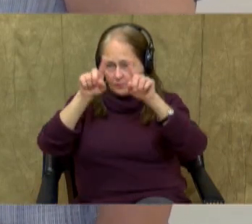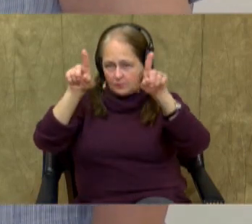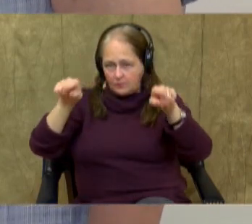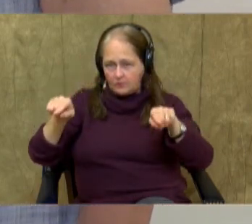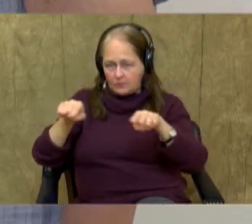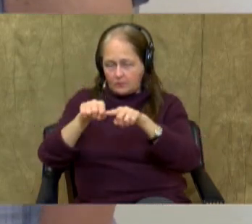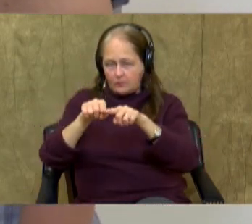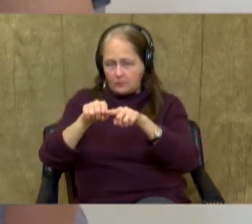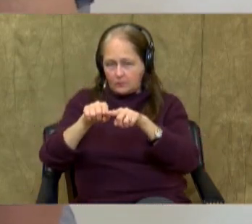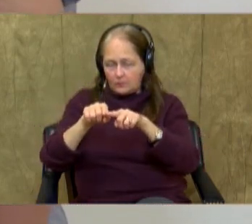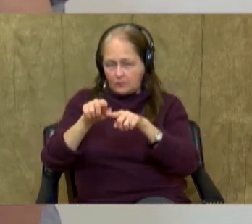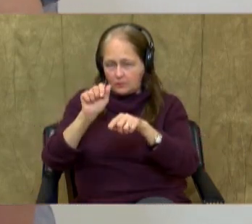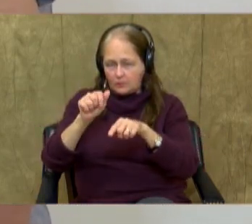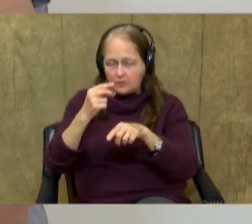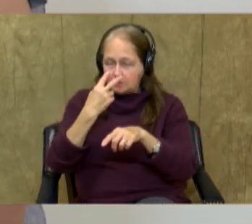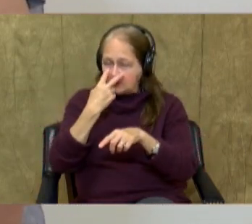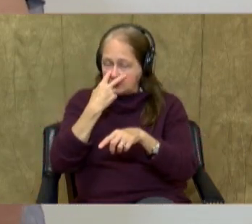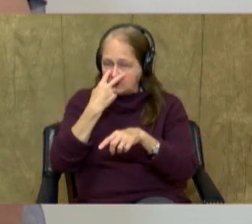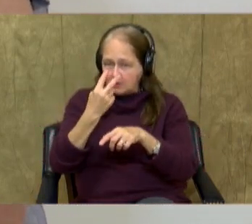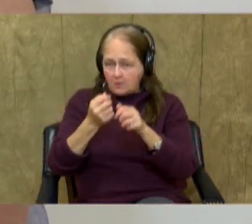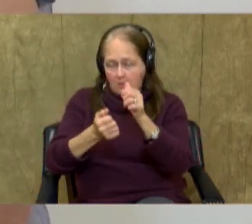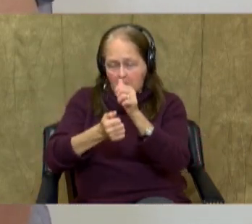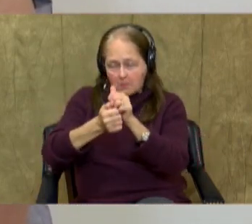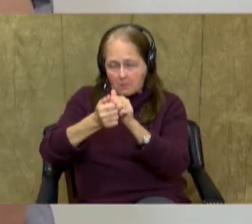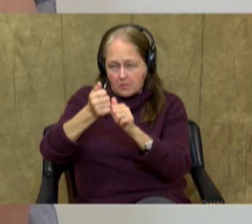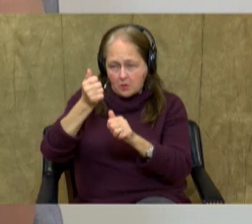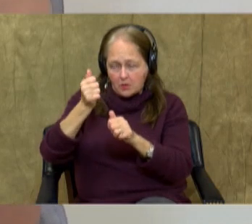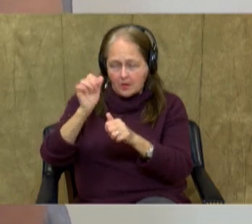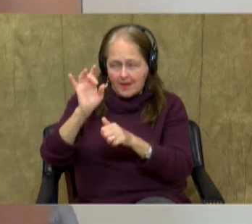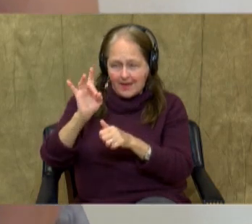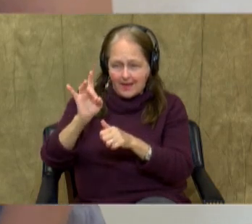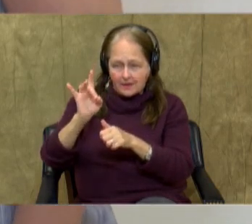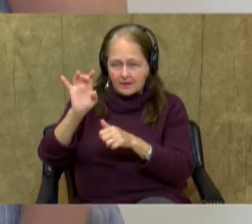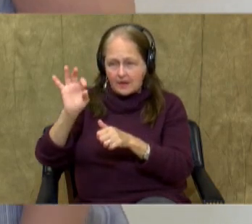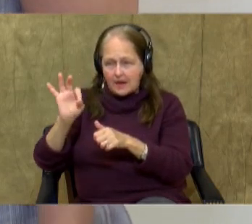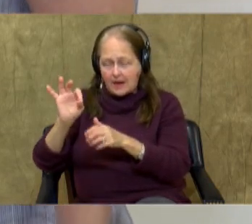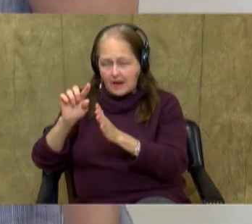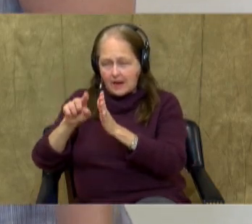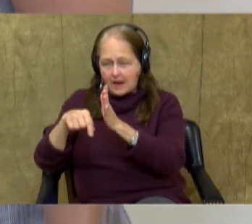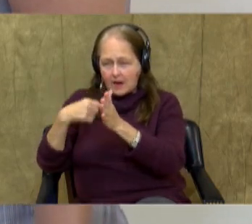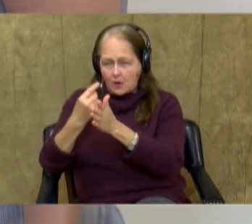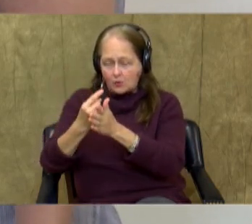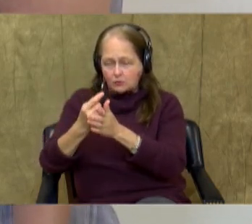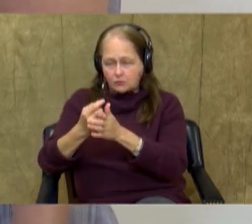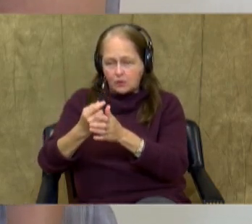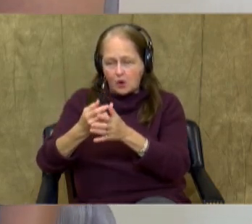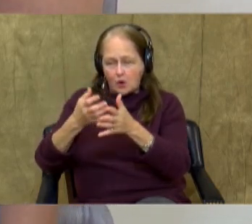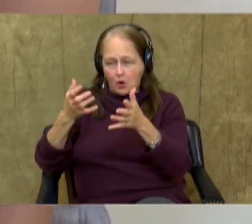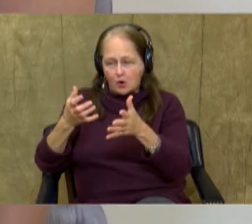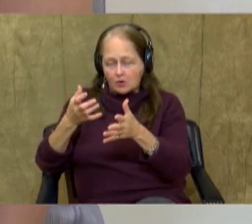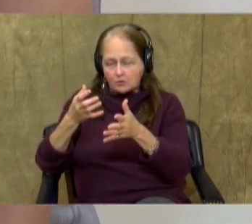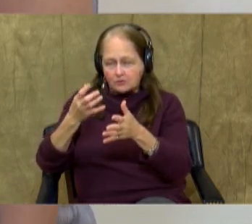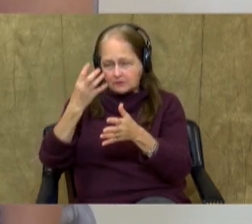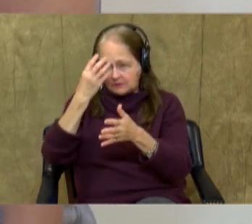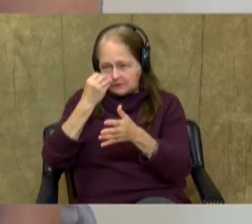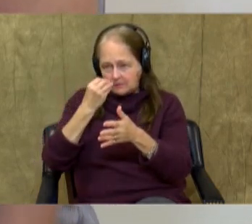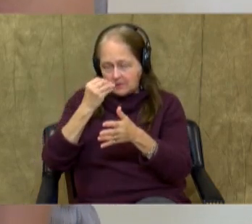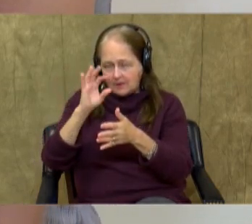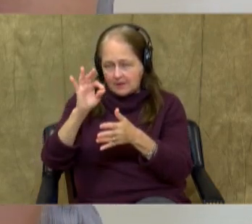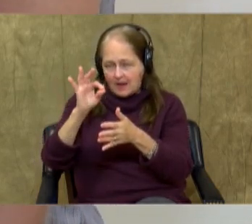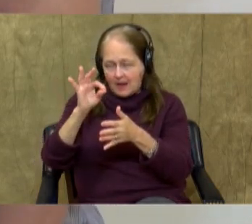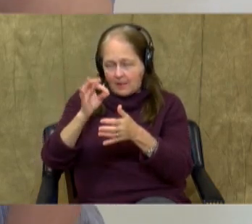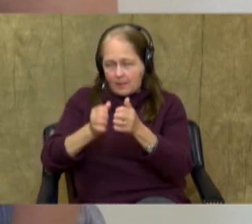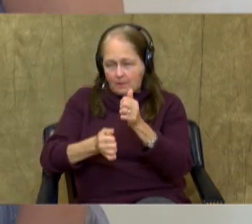this, you can tell the numbers 8 and 9 are the largest amount of sleep hours, 9 being